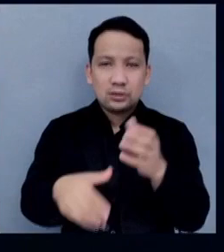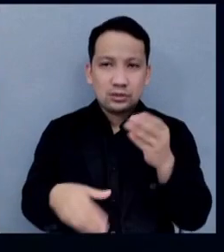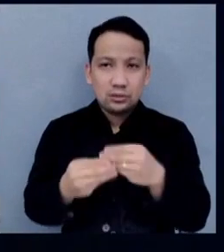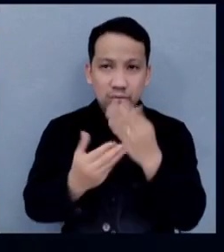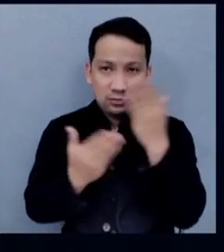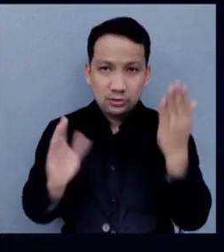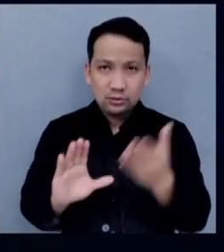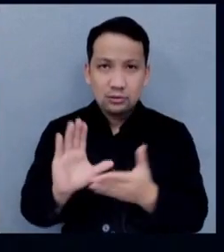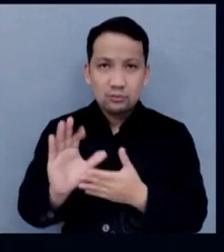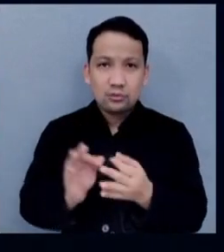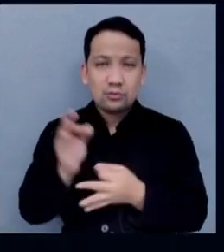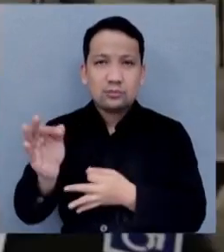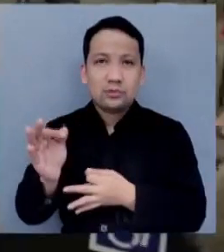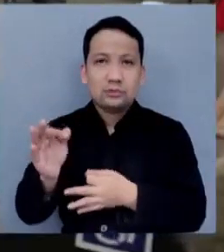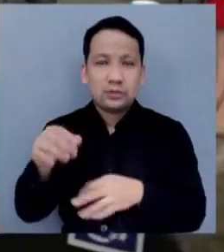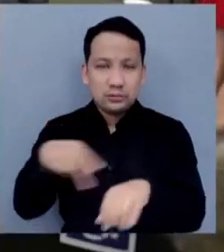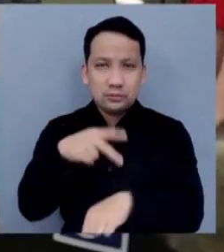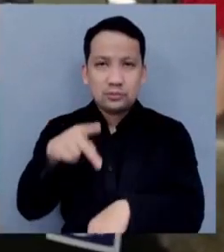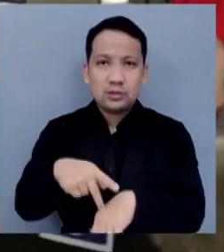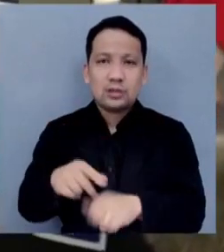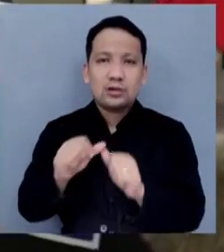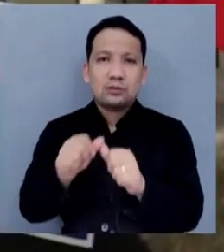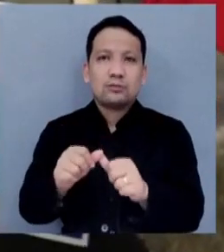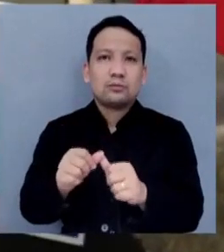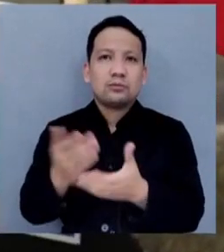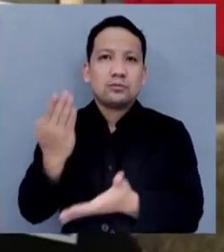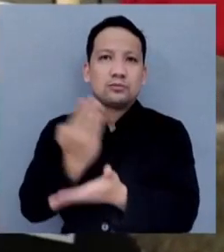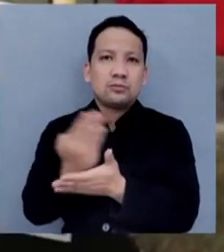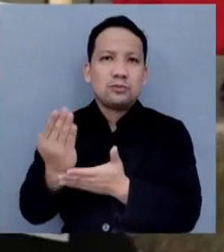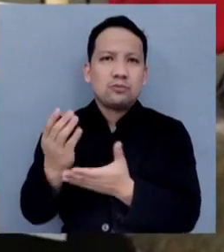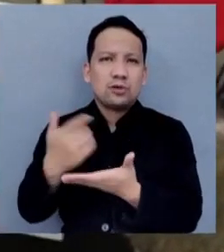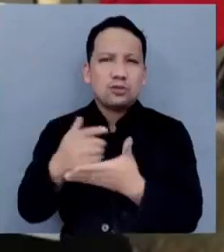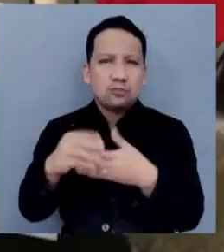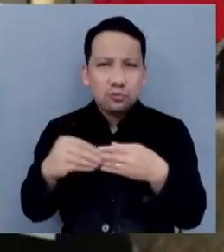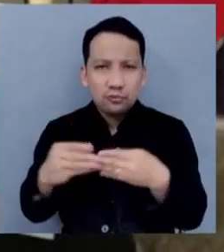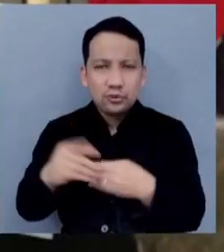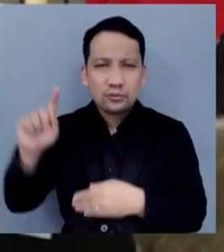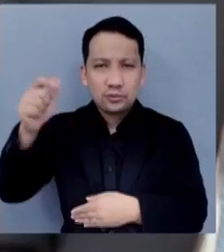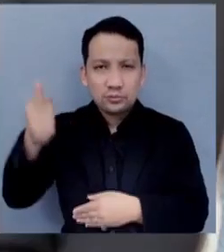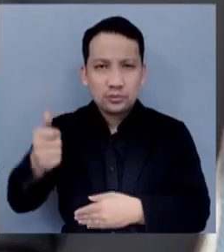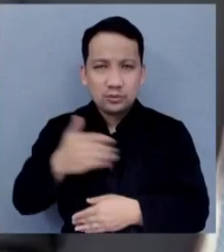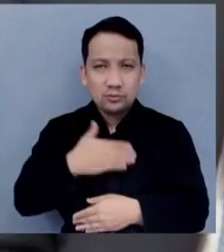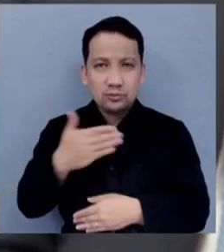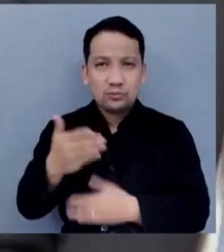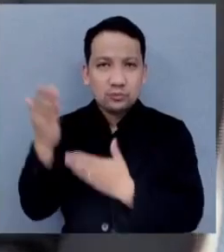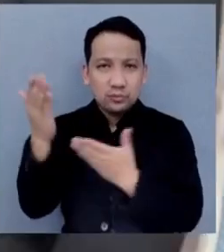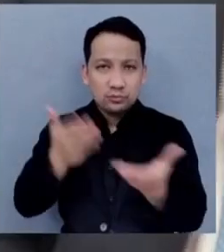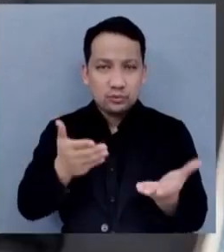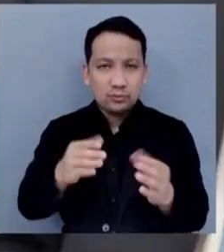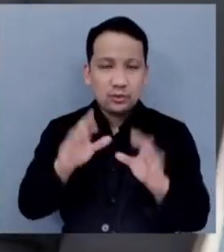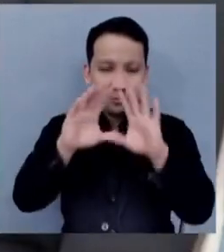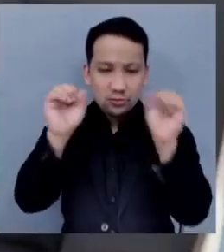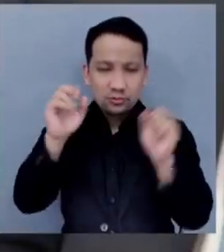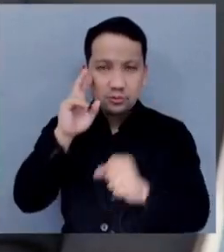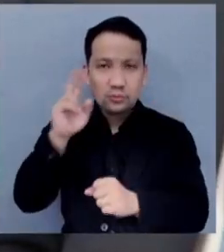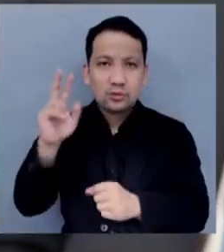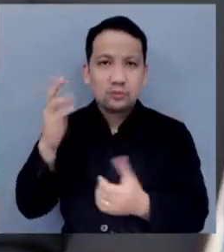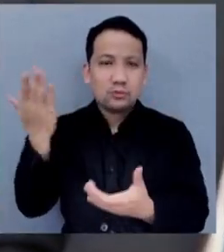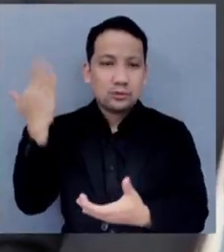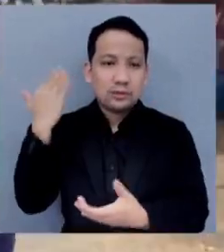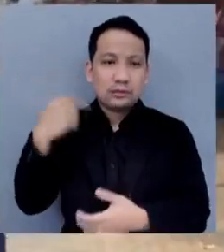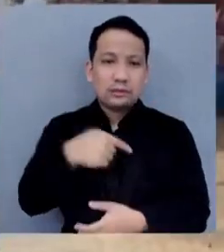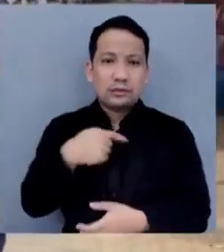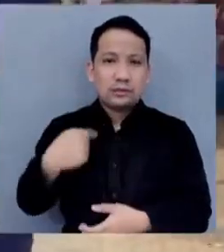their operations in the Philippines. That's on top of billions of dollars worth of investment commitments brought home by Marcos from his recent trip to